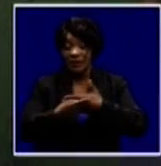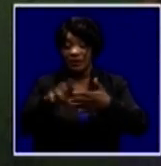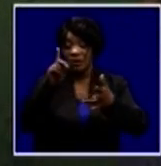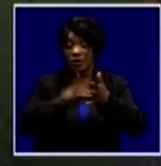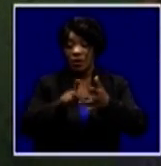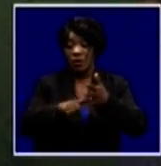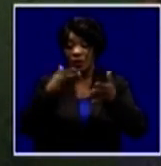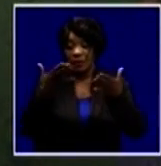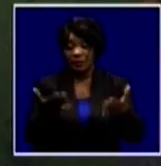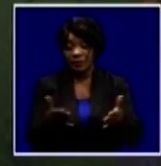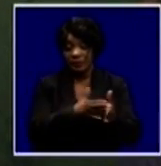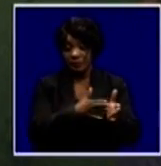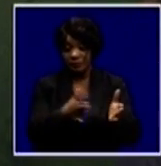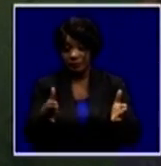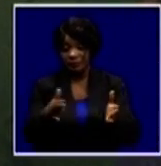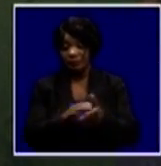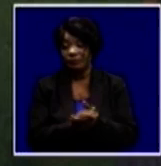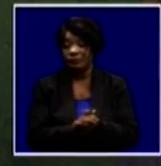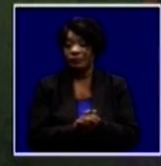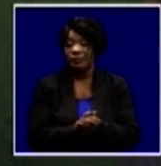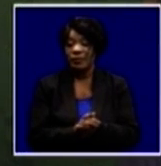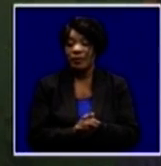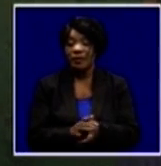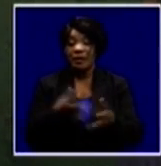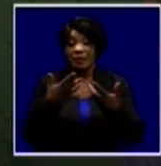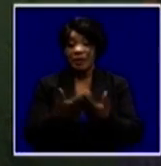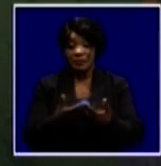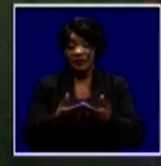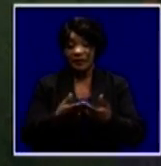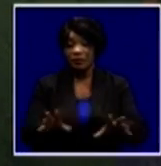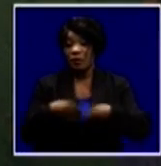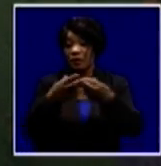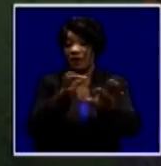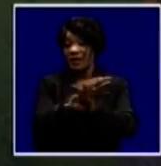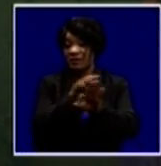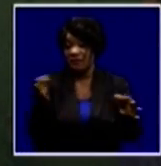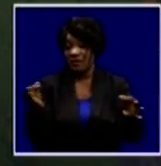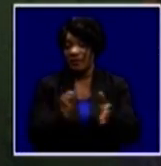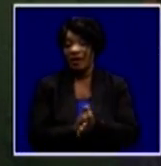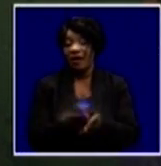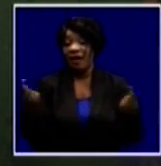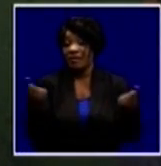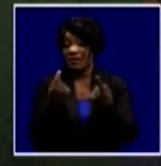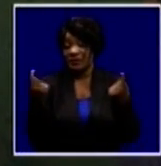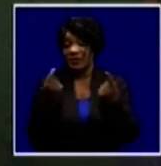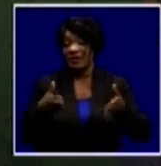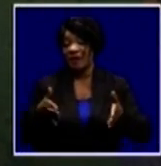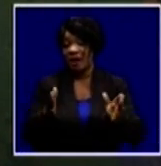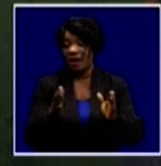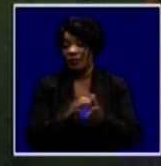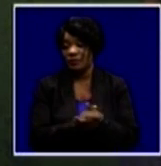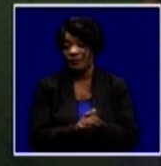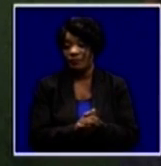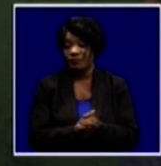the authorities because we're allowed to bring in our machinery duty-free as the legislation allows, which was very, very brilliant. And then